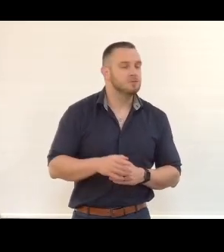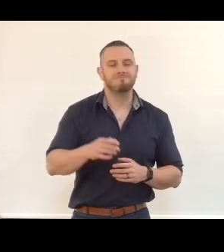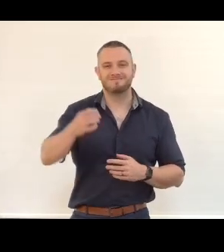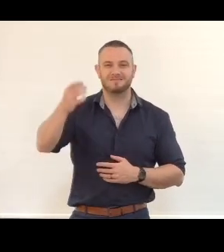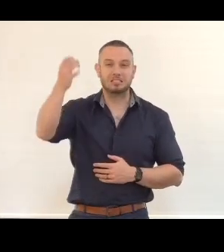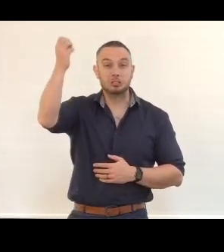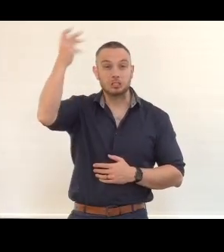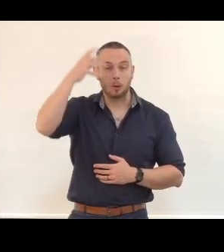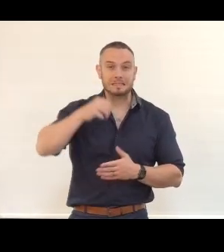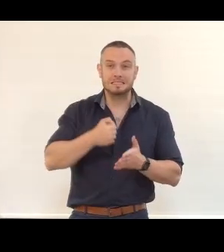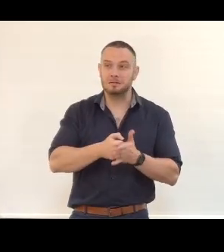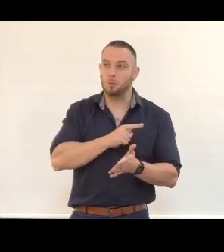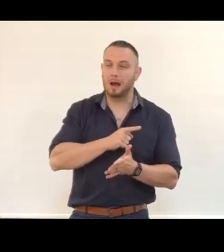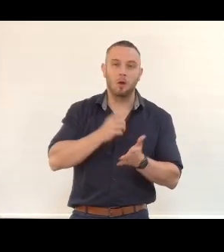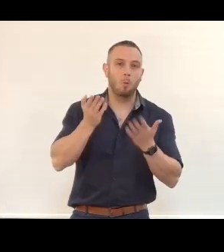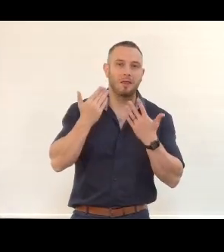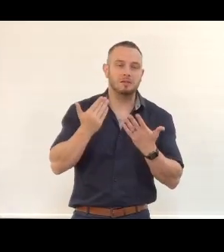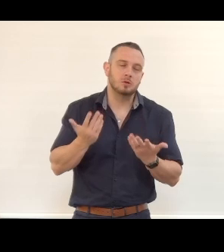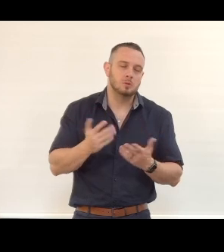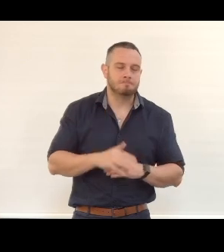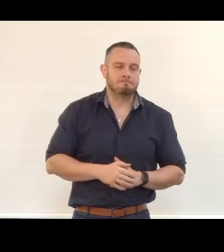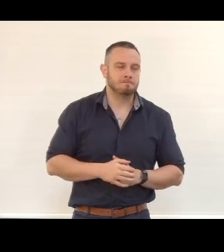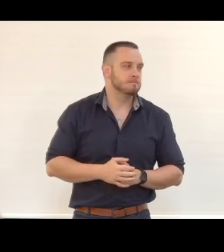limited because of the weather.